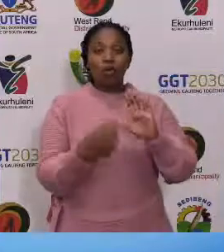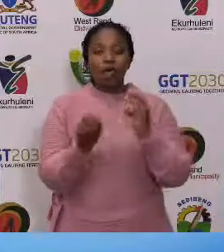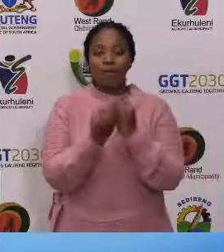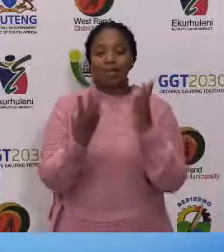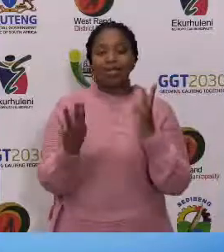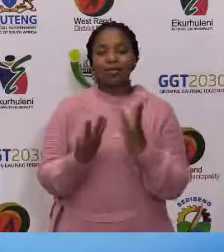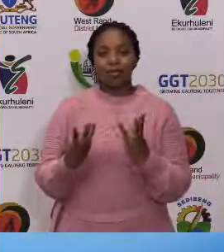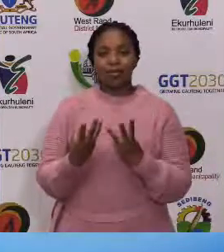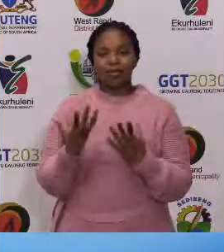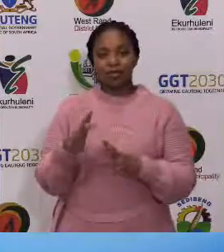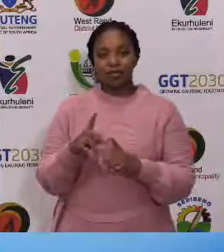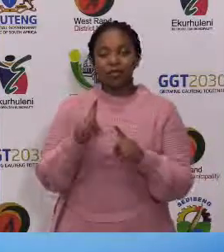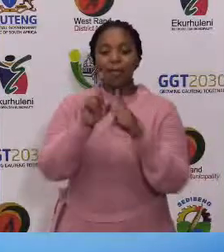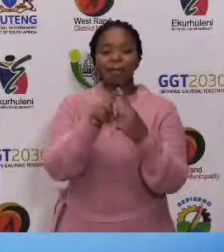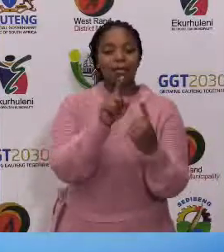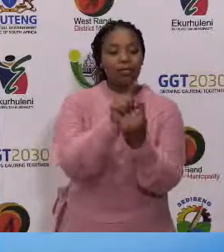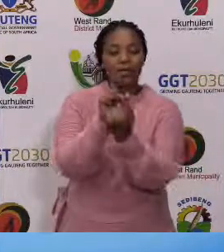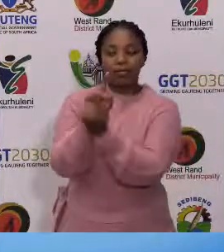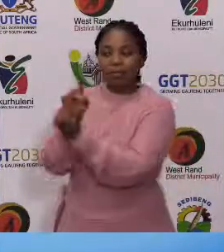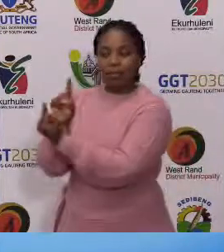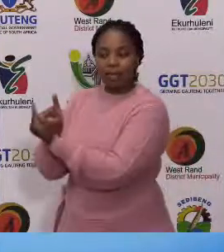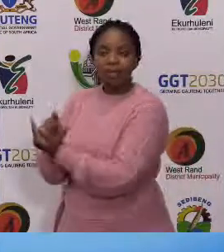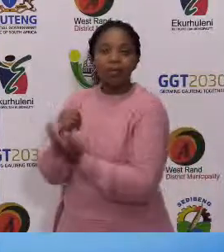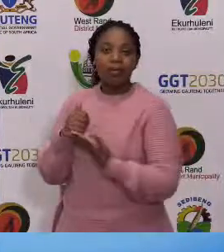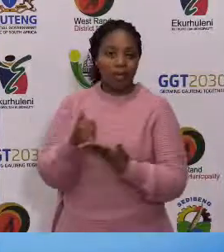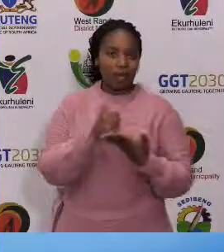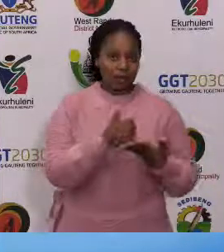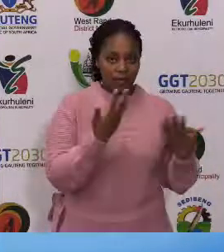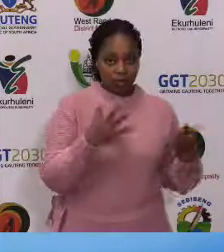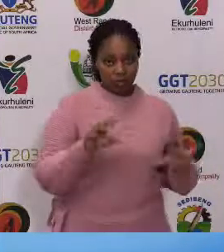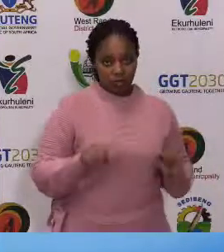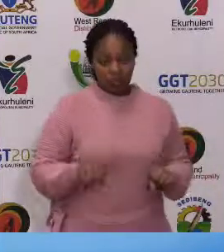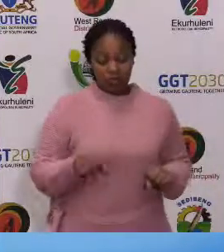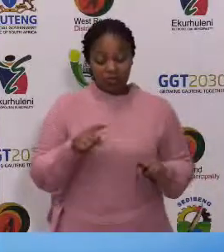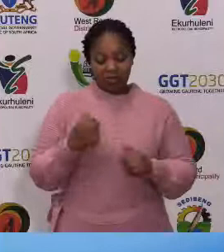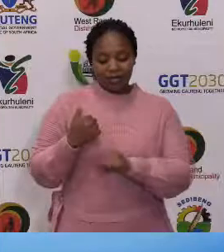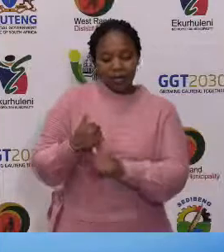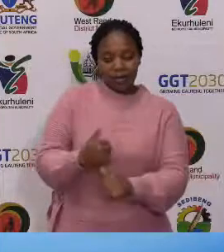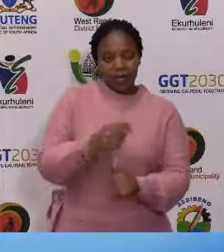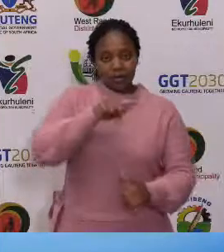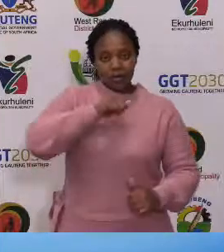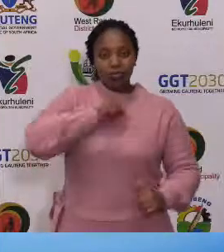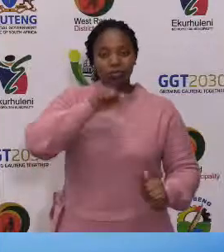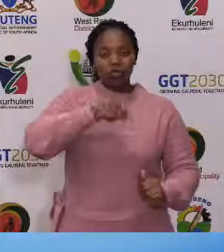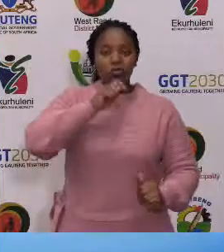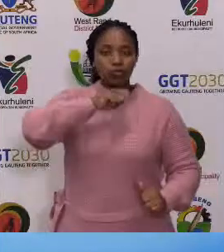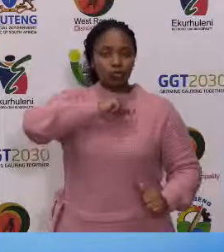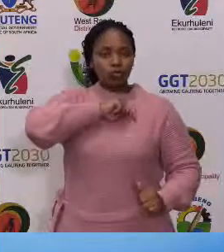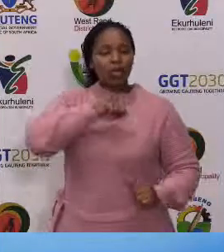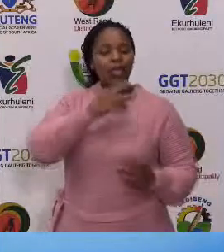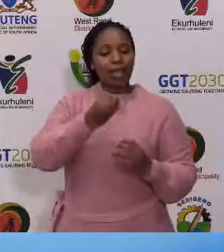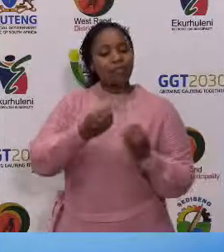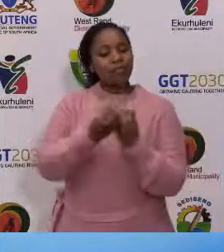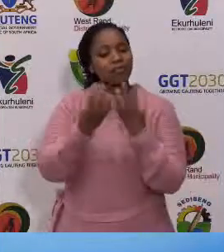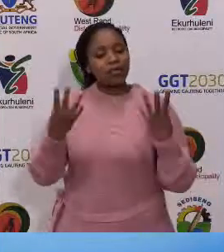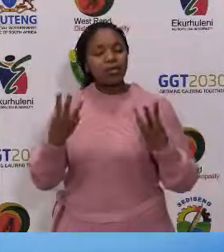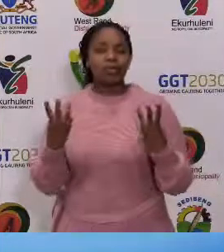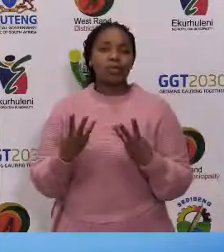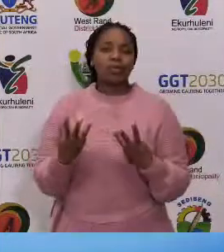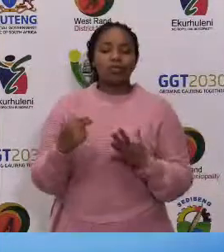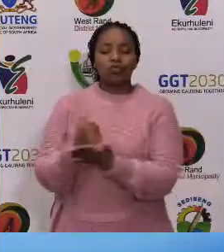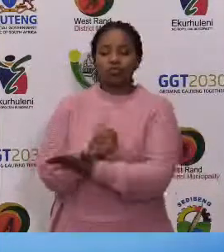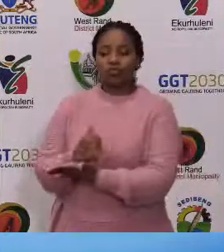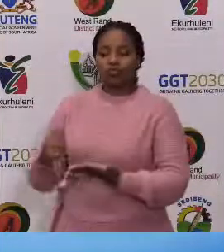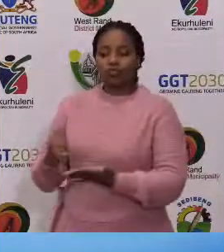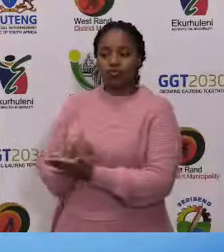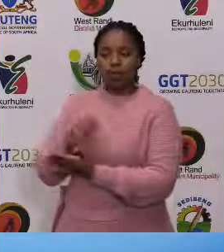this robust campaign. And some of the districts have already exhausted the number of people that they were registering in the old age homes,